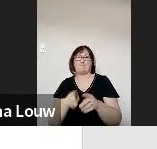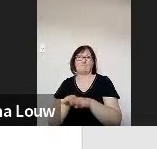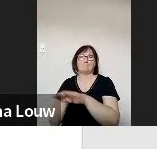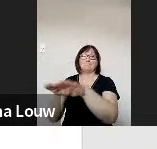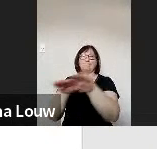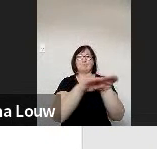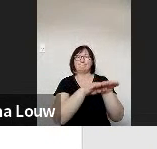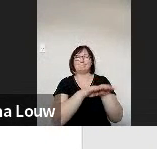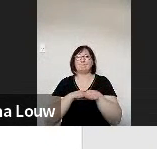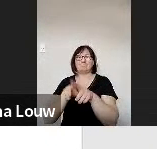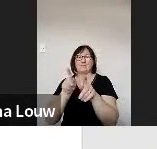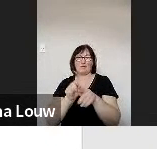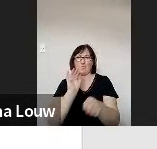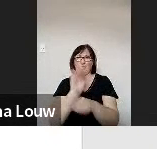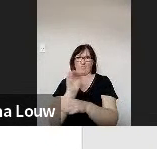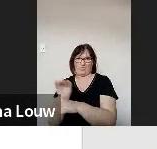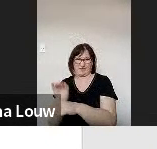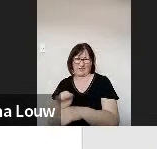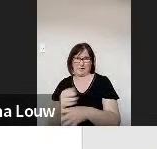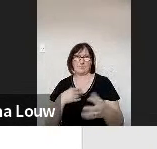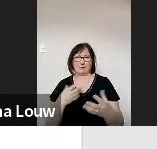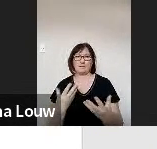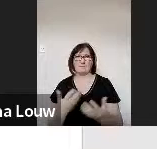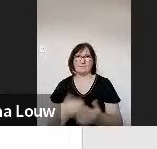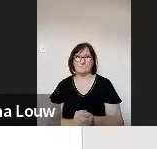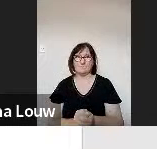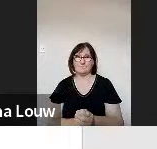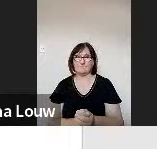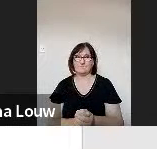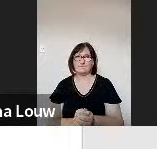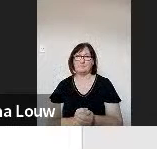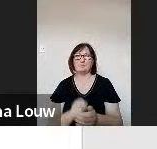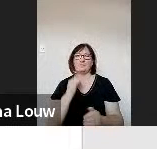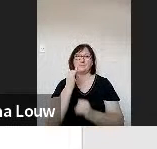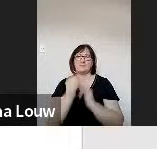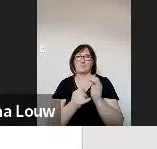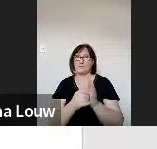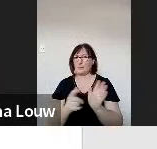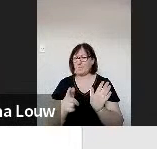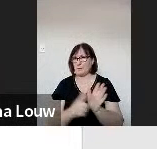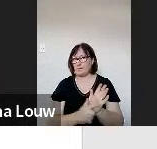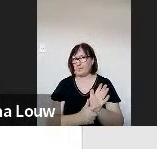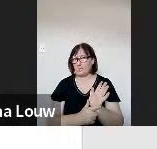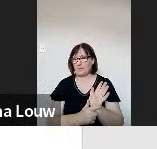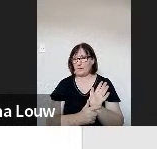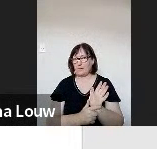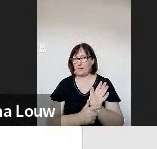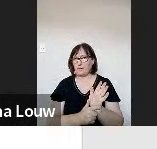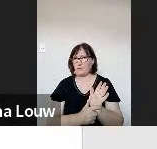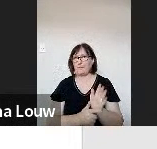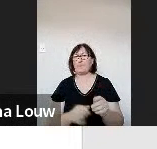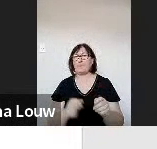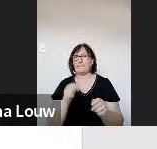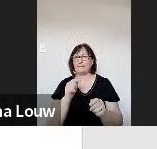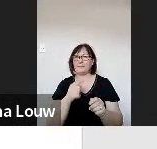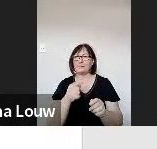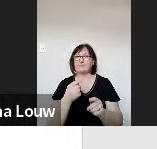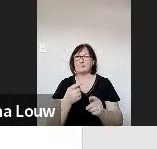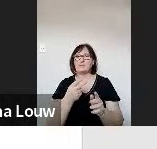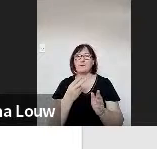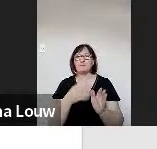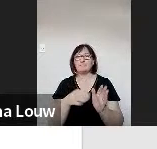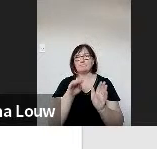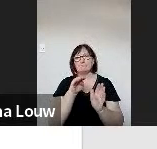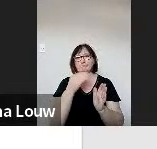International law on penalties, as I have said, the revised Kyoto Convention set out the principles to which